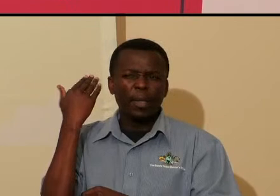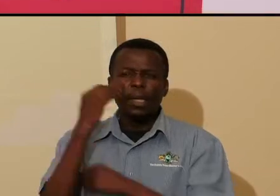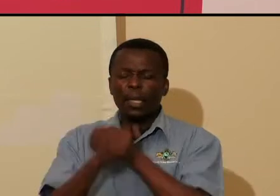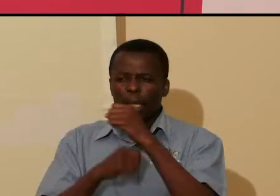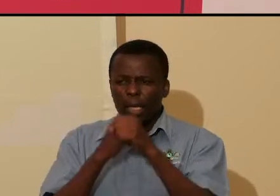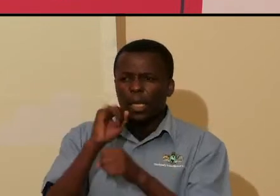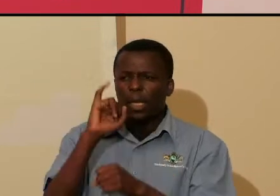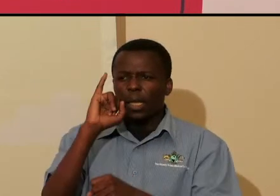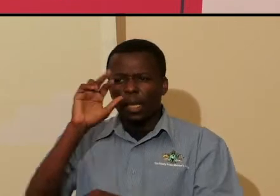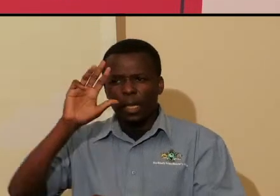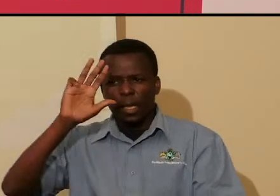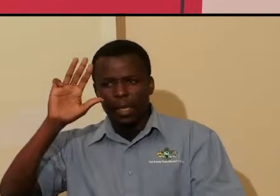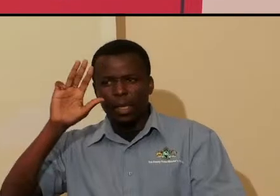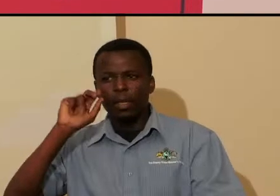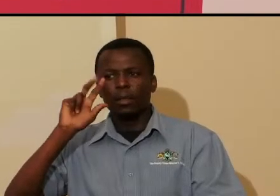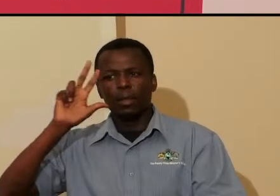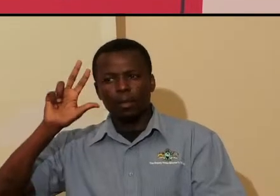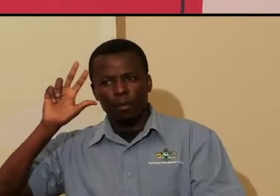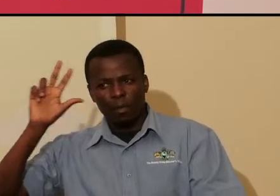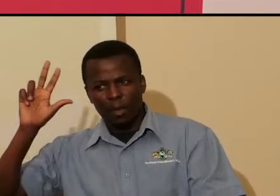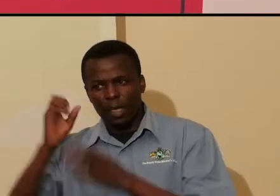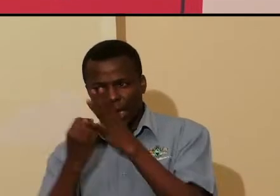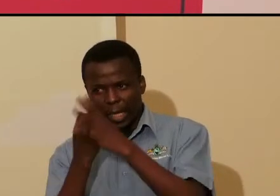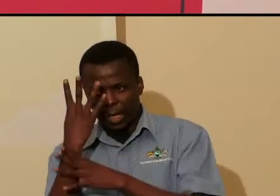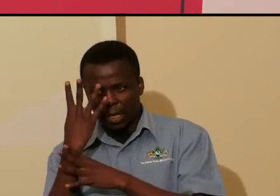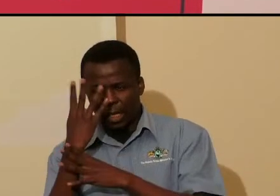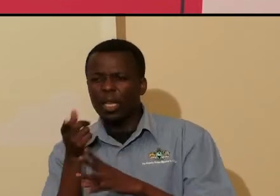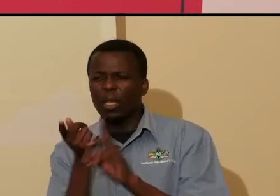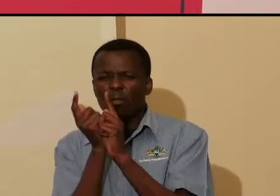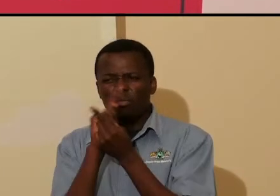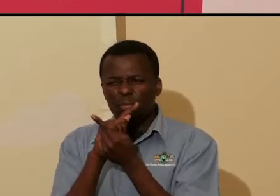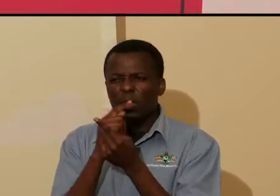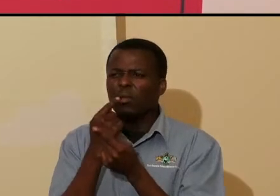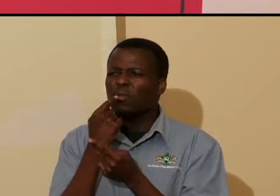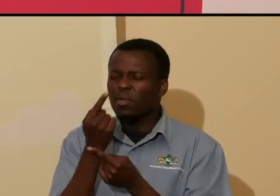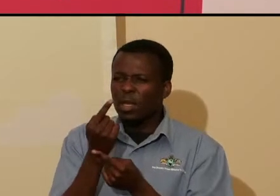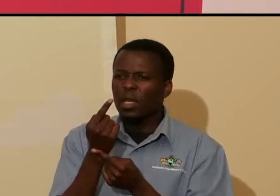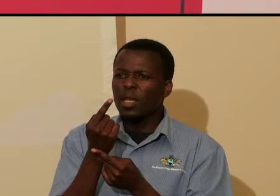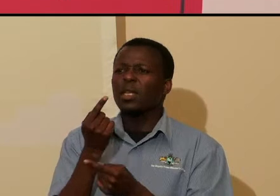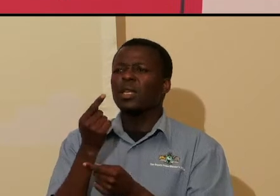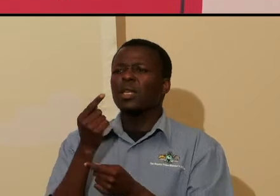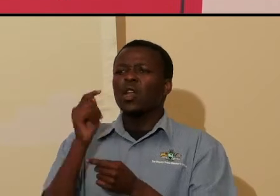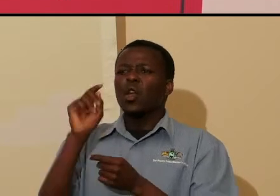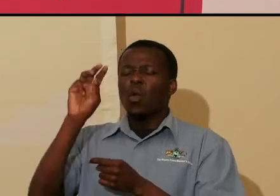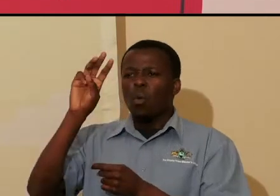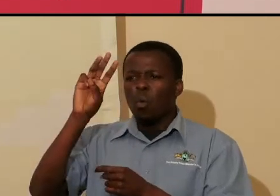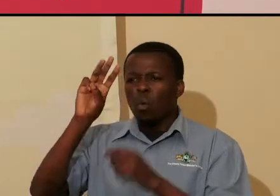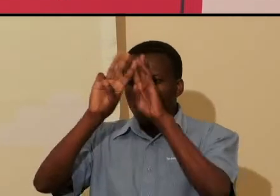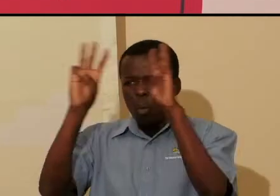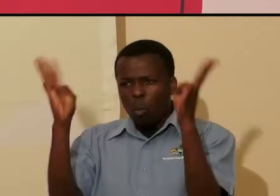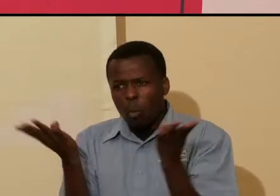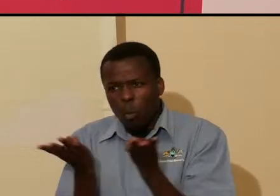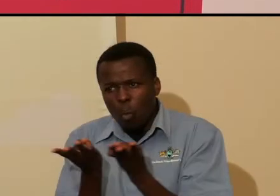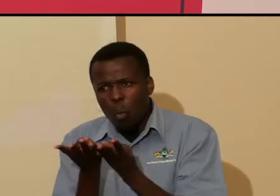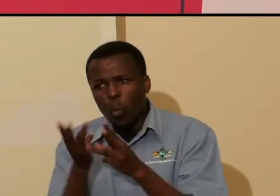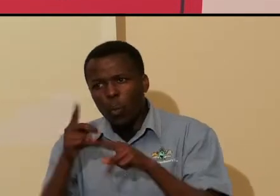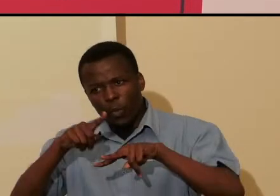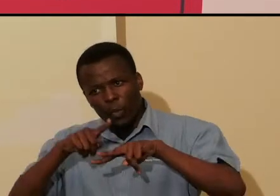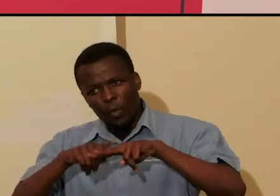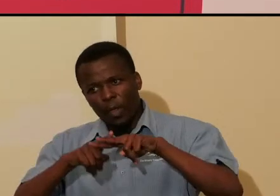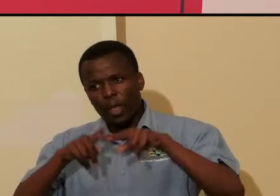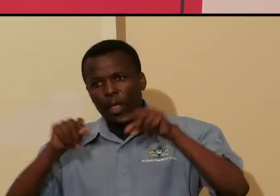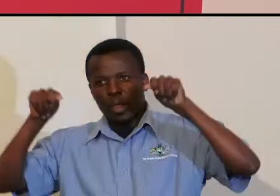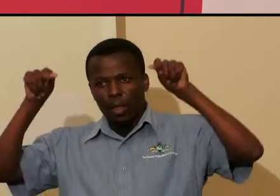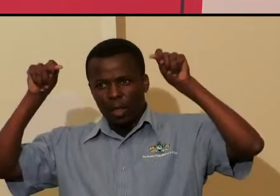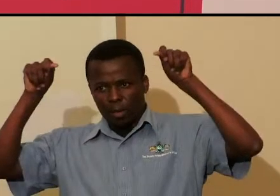in 1994, it was changed to become the World AIDS Campaign. So it was just a significance,